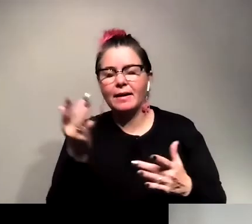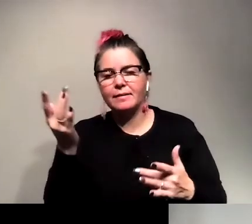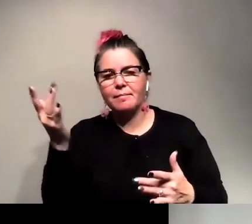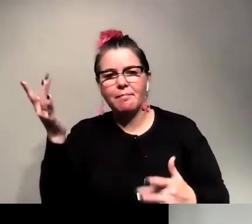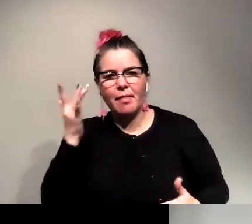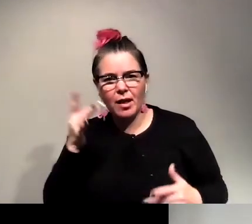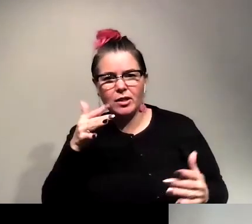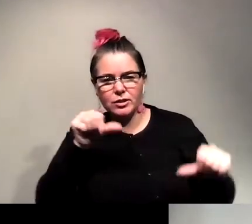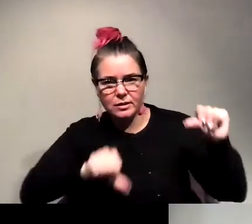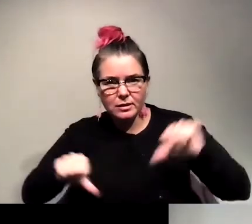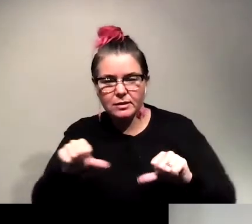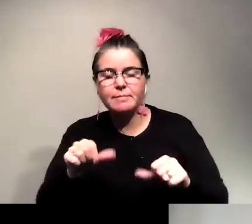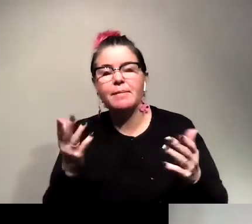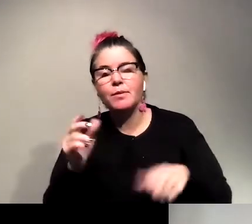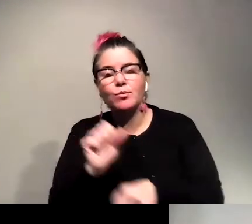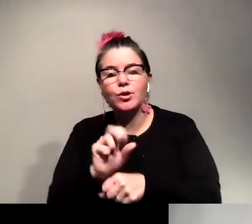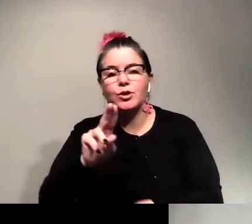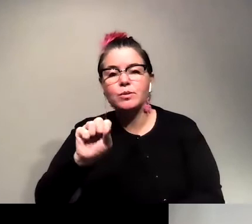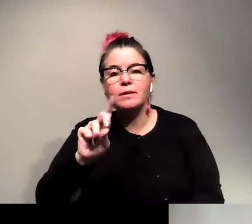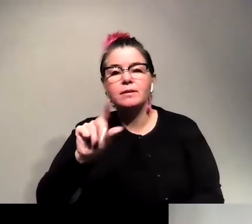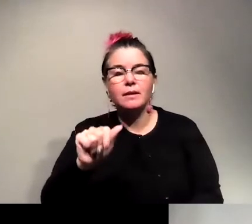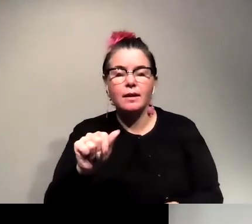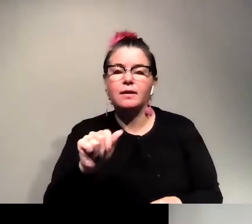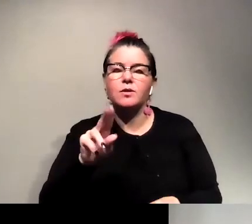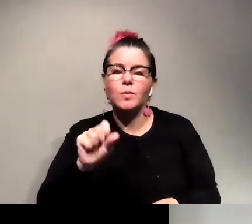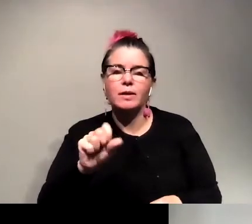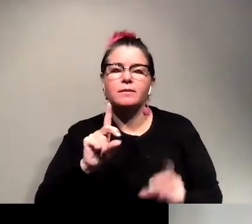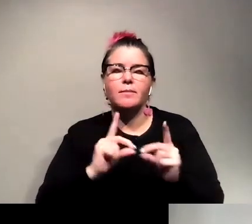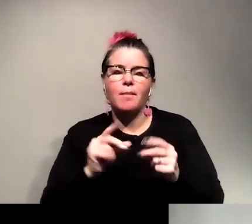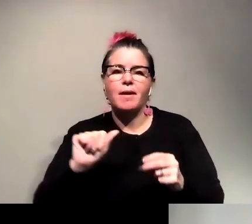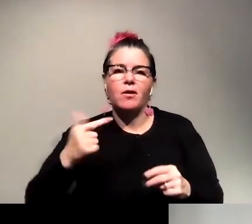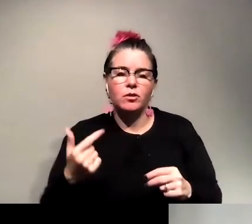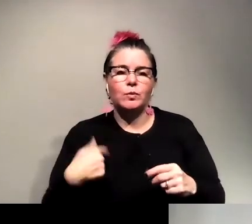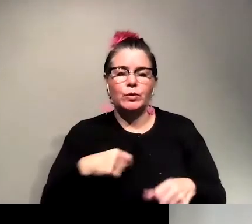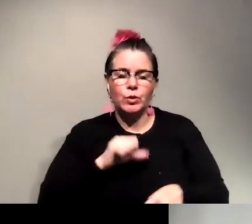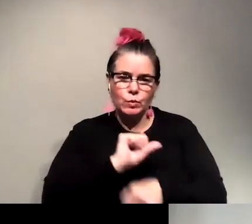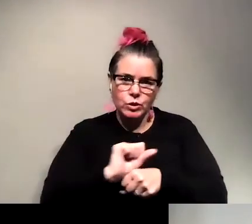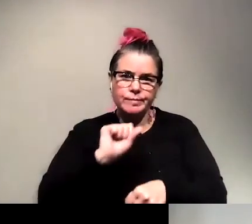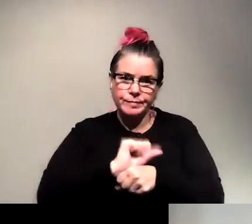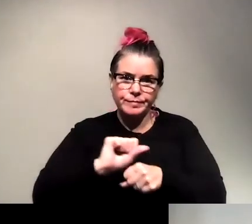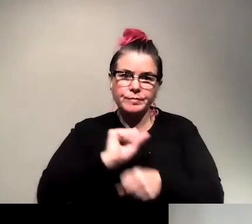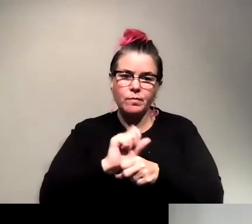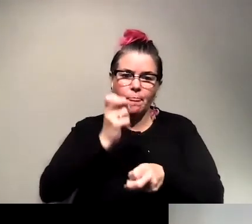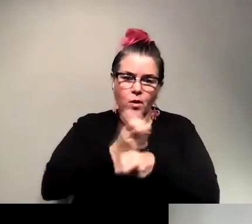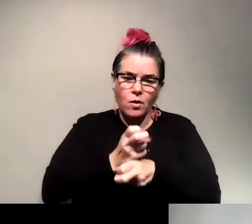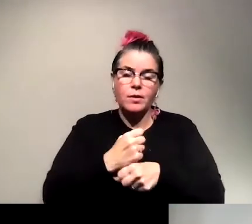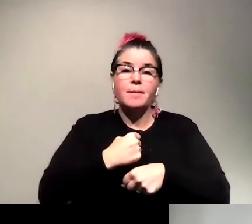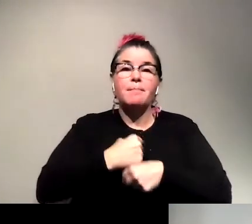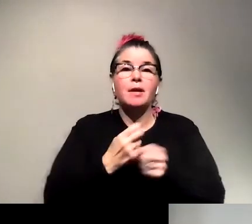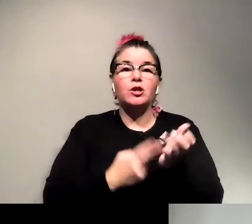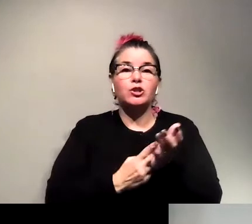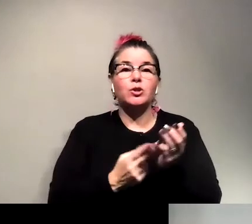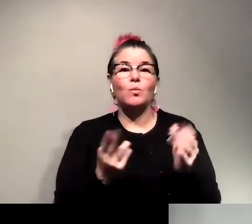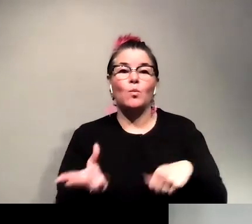growers who might work for like the USDA, United States Department of Agriculture, right? We are all working so hard to make sure that what goes onto